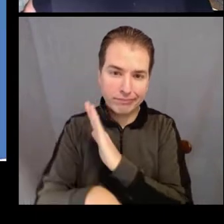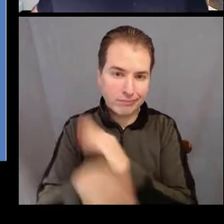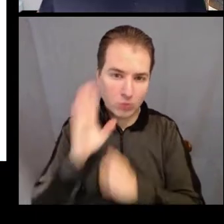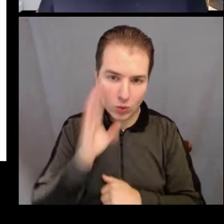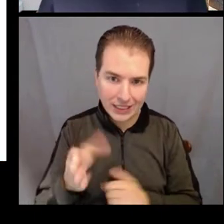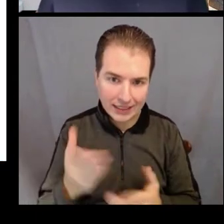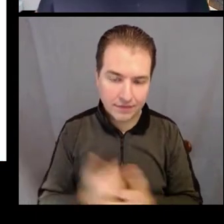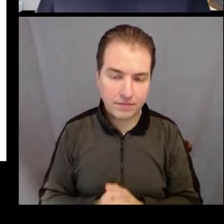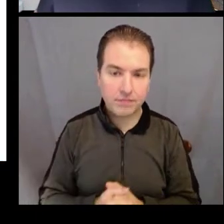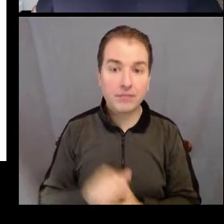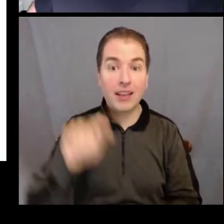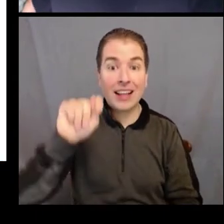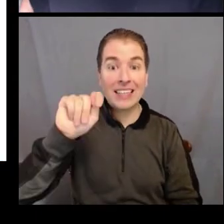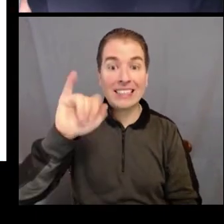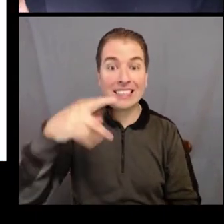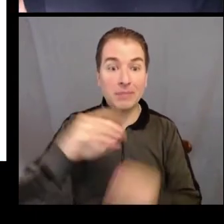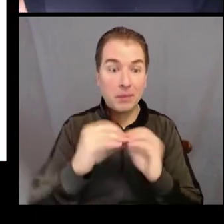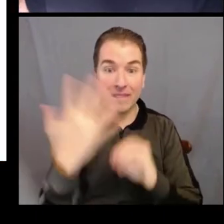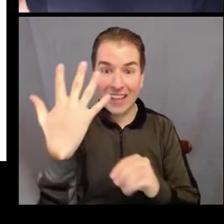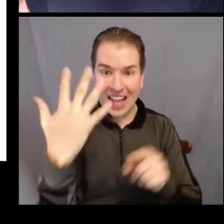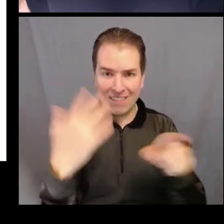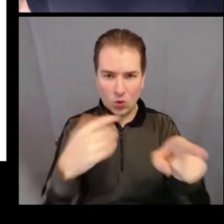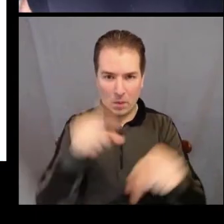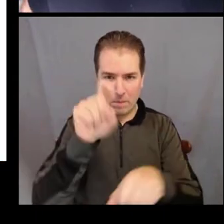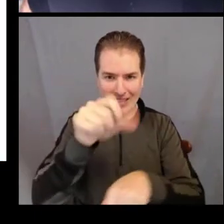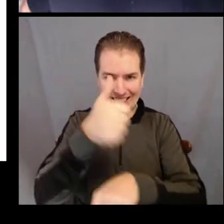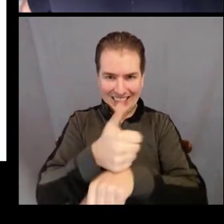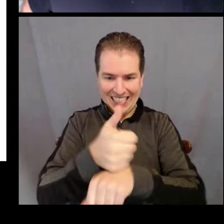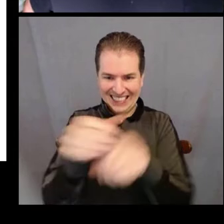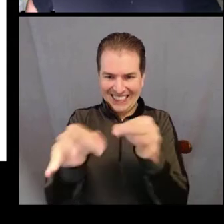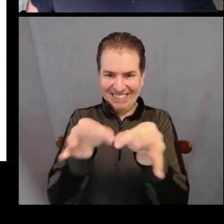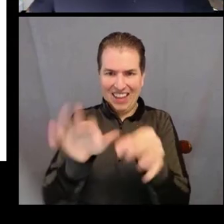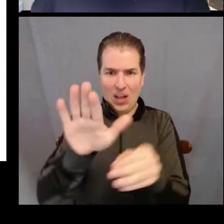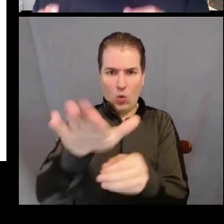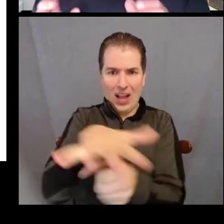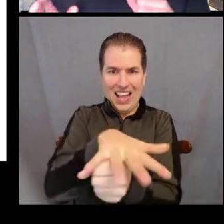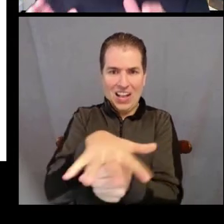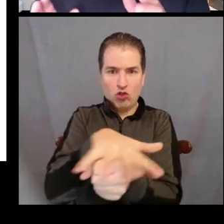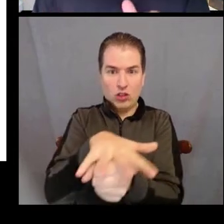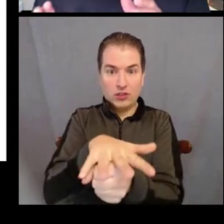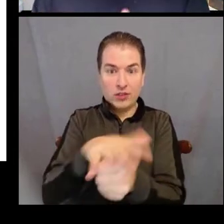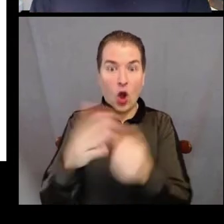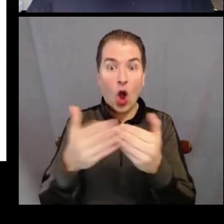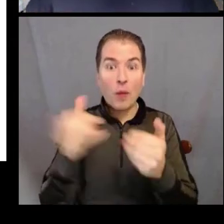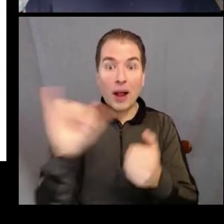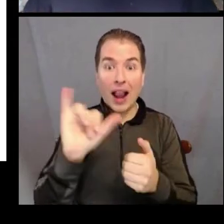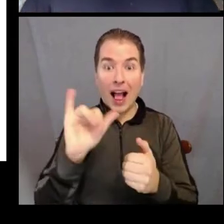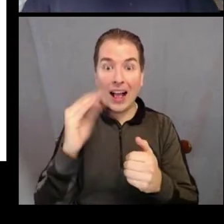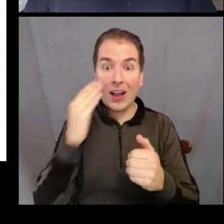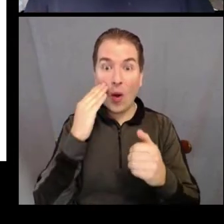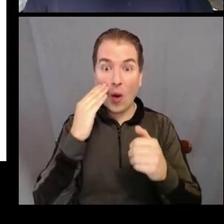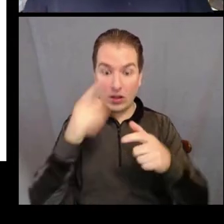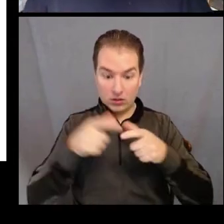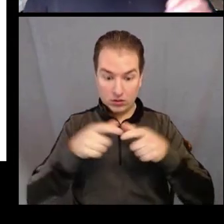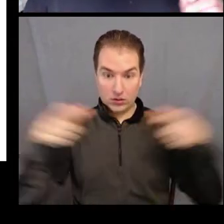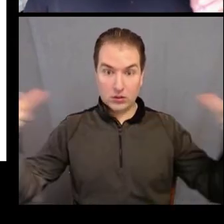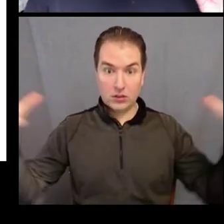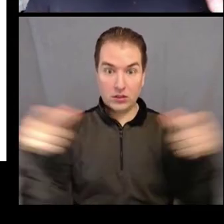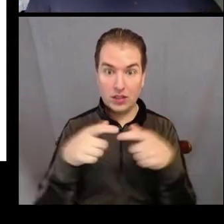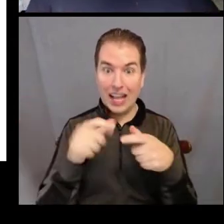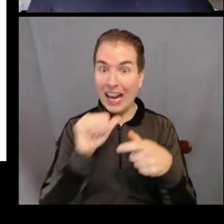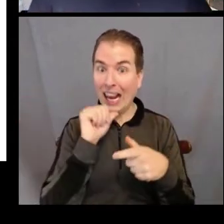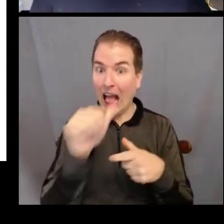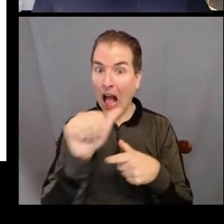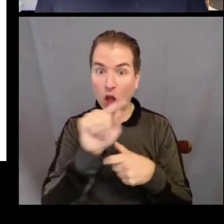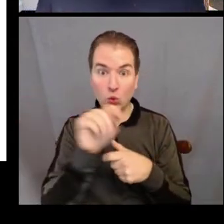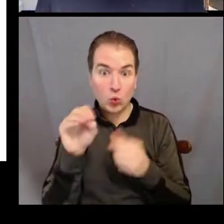Tip number 5. Define your territory. This is the classic Goldilocks situation. It doesn't need to be